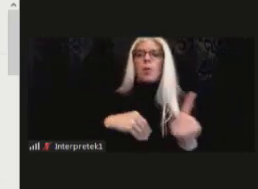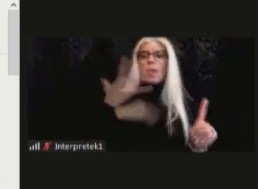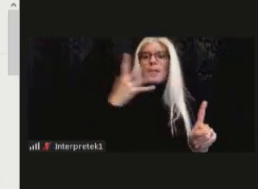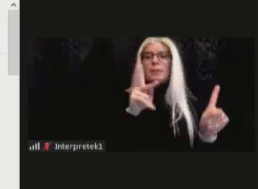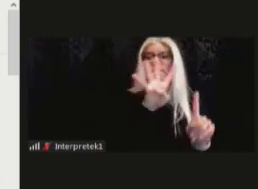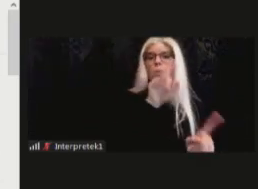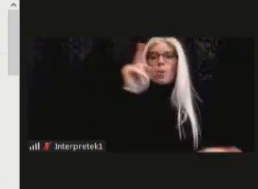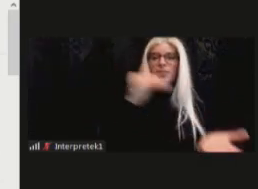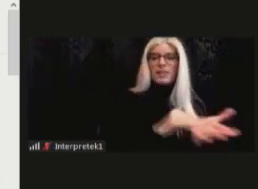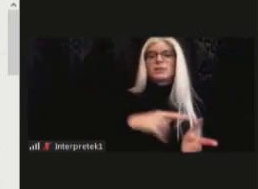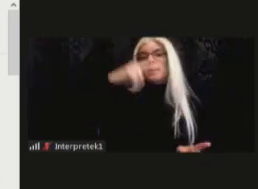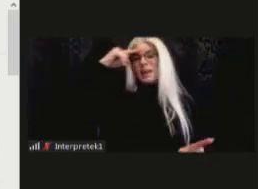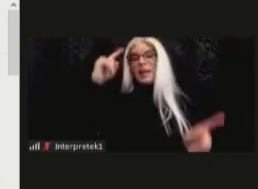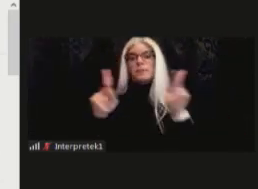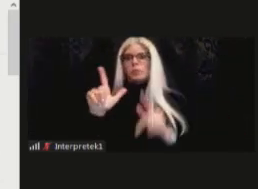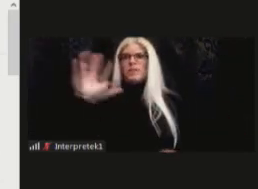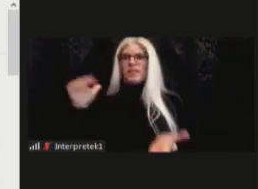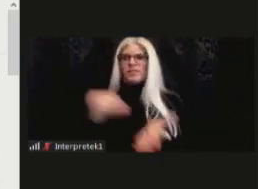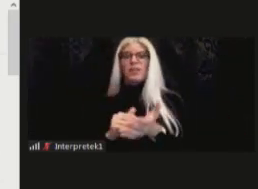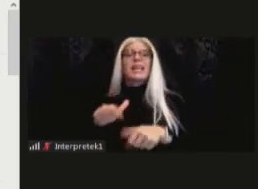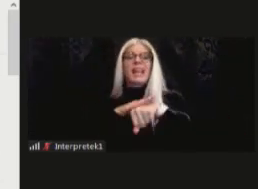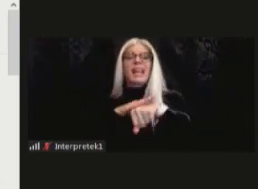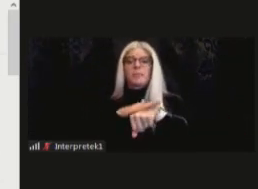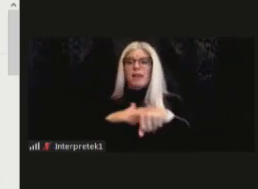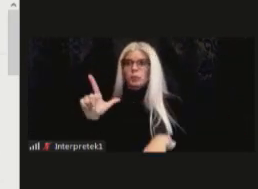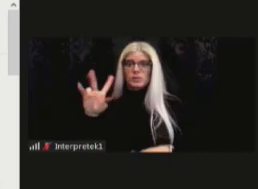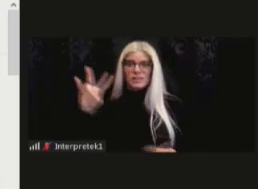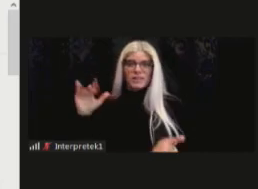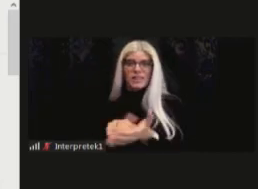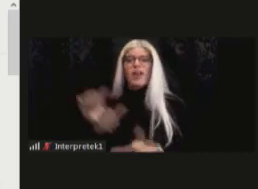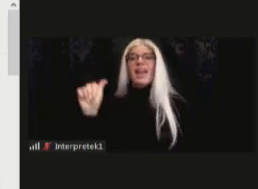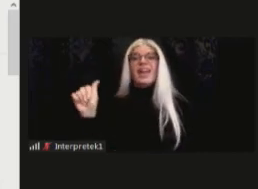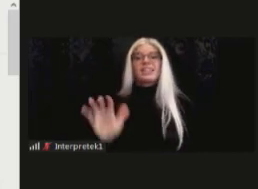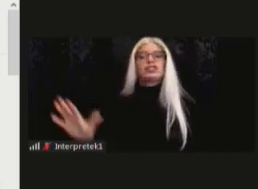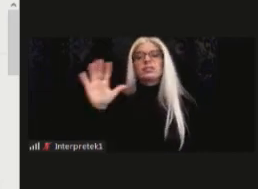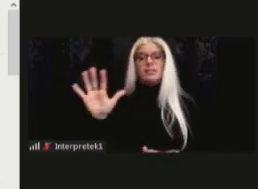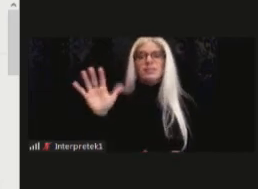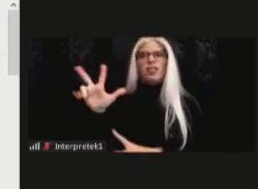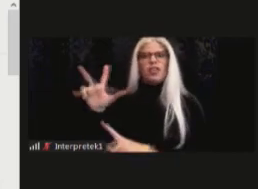American Indians 27, Asians 31, so somewhere in the middle there.